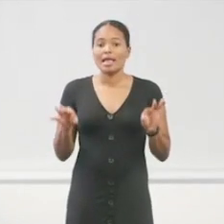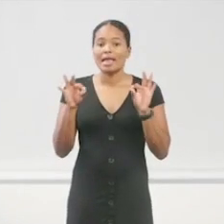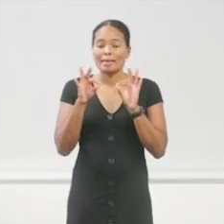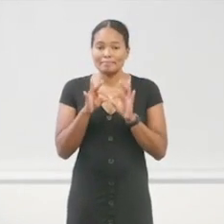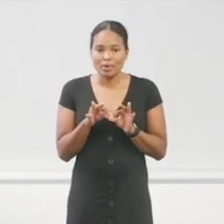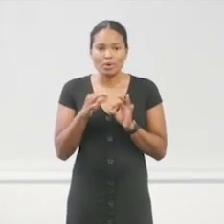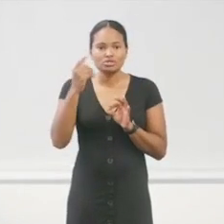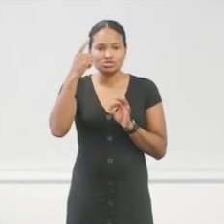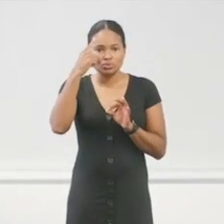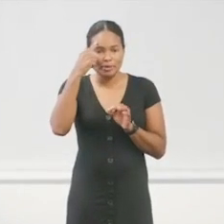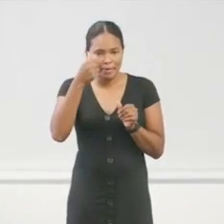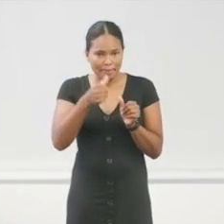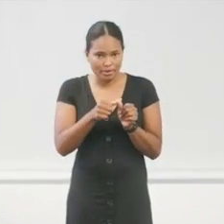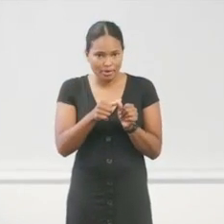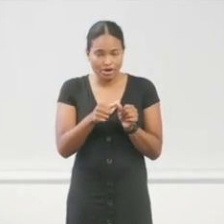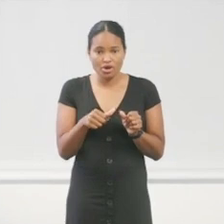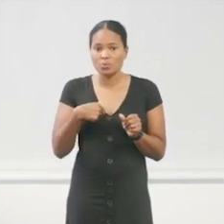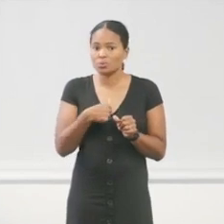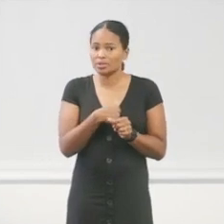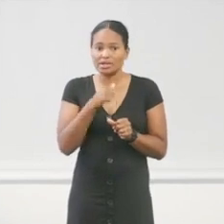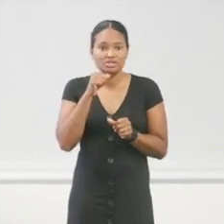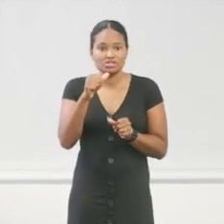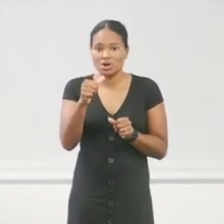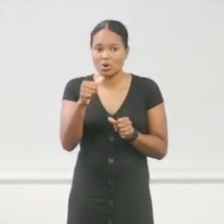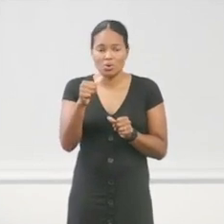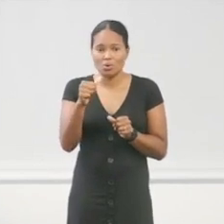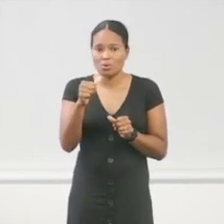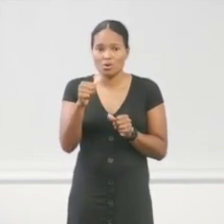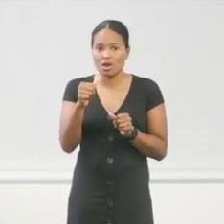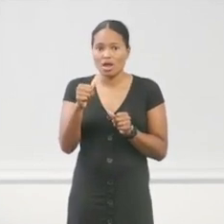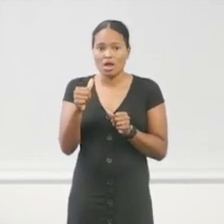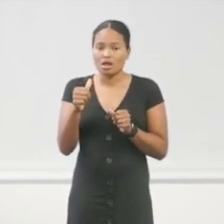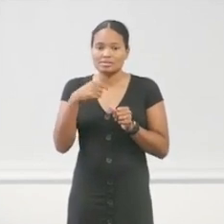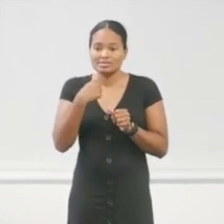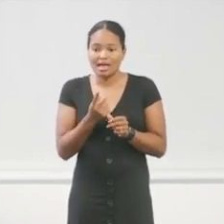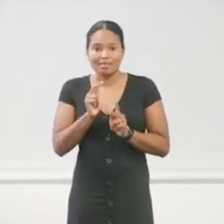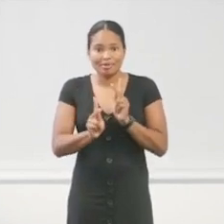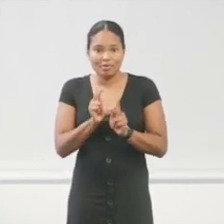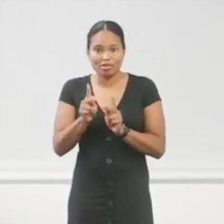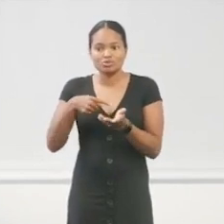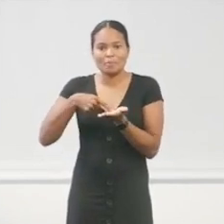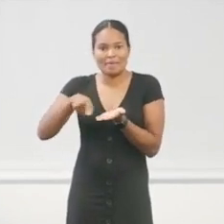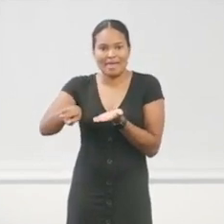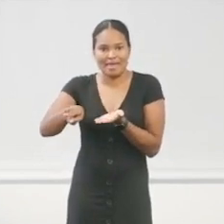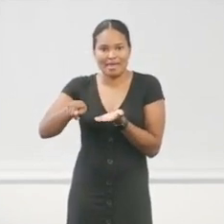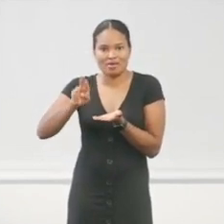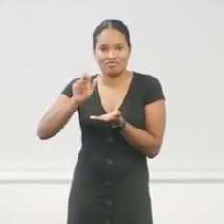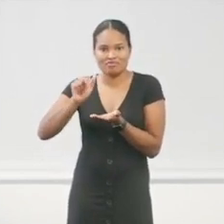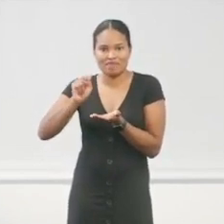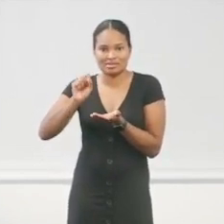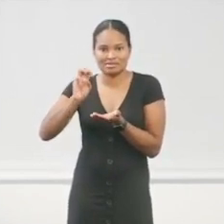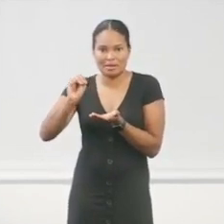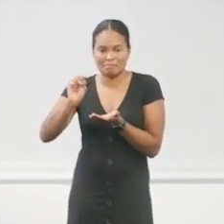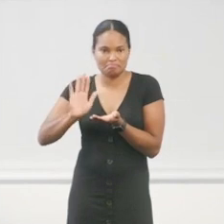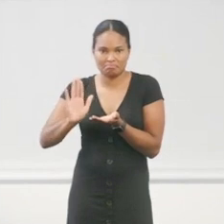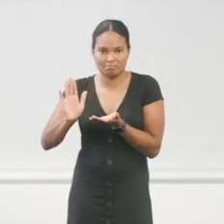but ultimately that's going to be a business decision. We don't want to continue putting money in the pockets of the bad guys who are doing these attacks against us. But